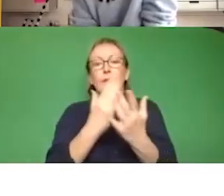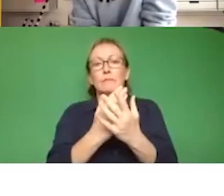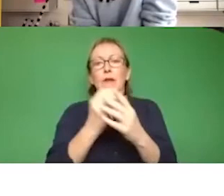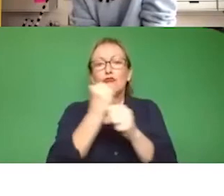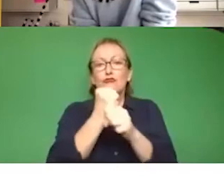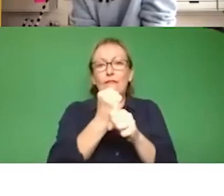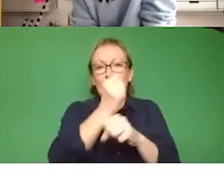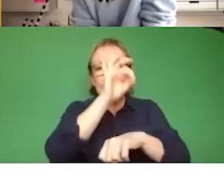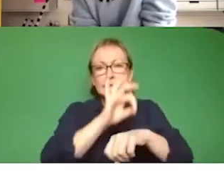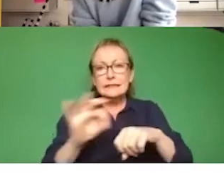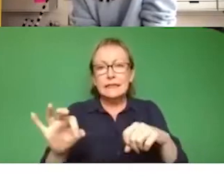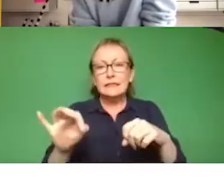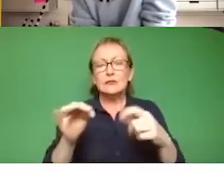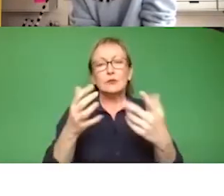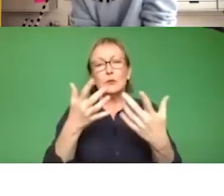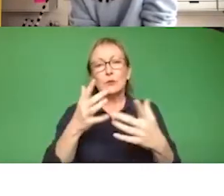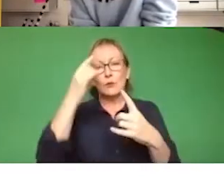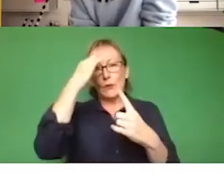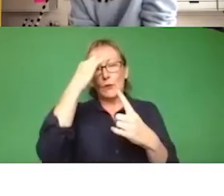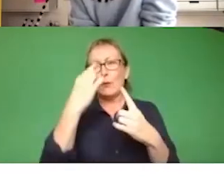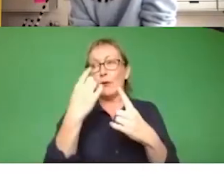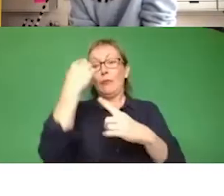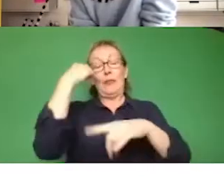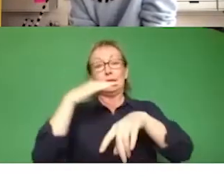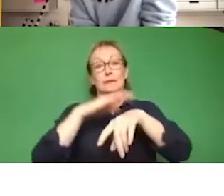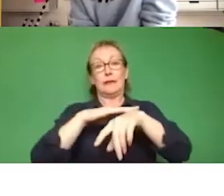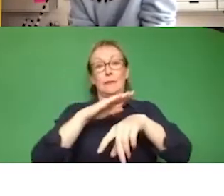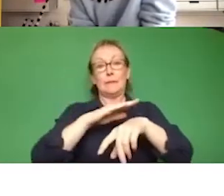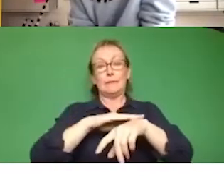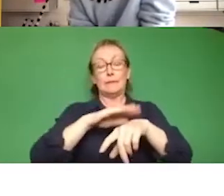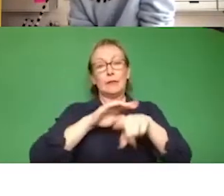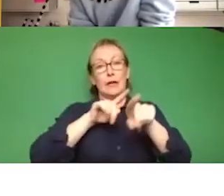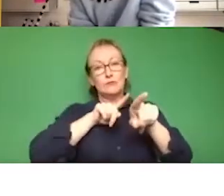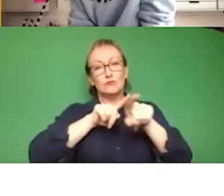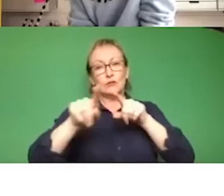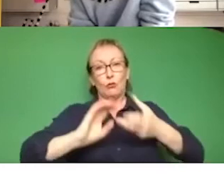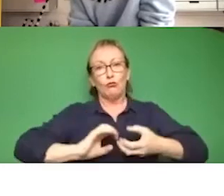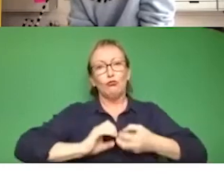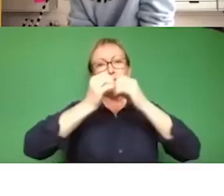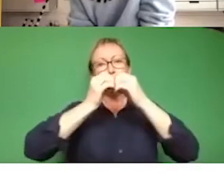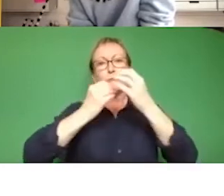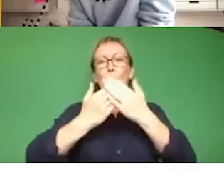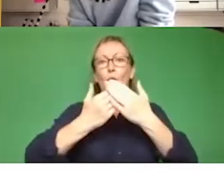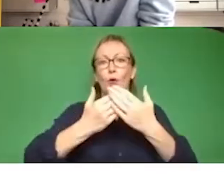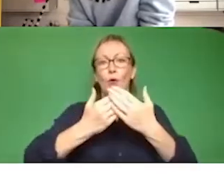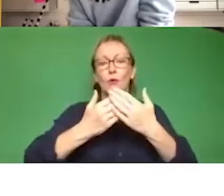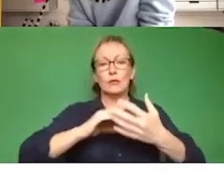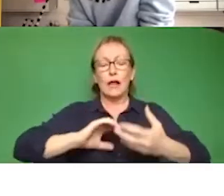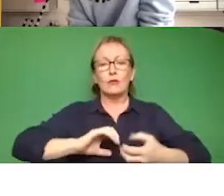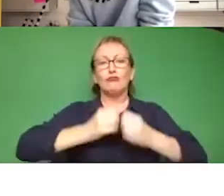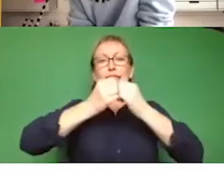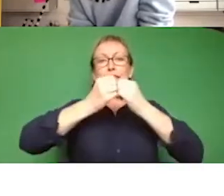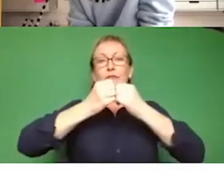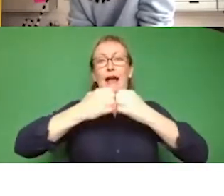know, it was a moment of being, you know, trying to make it more creative, a creative endeavor rather